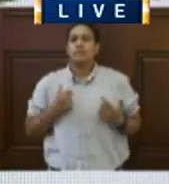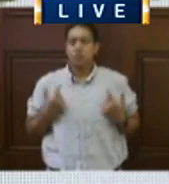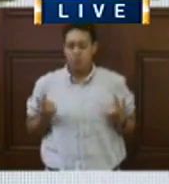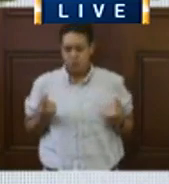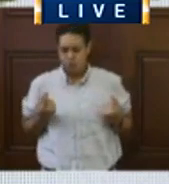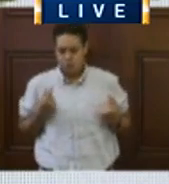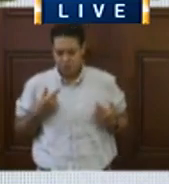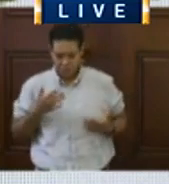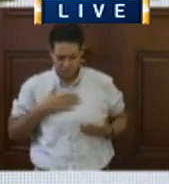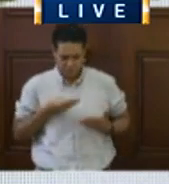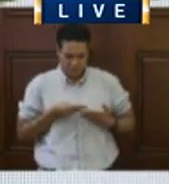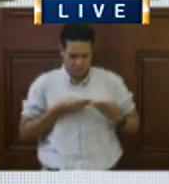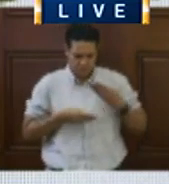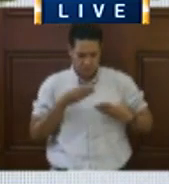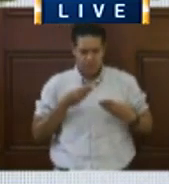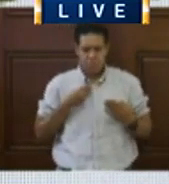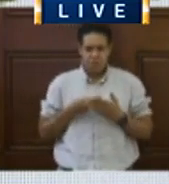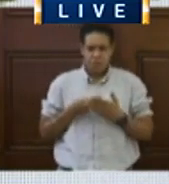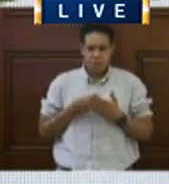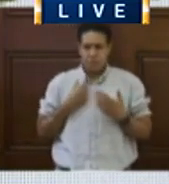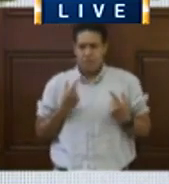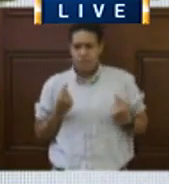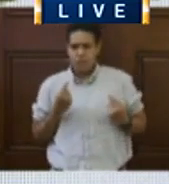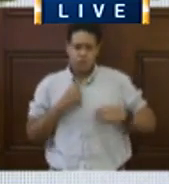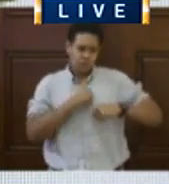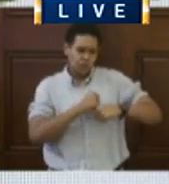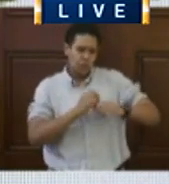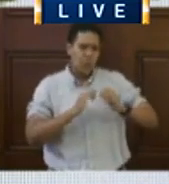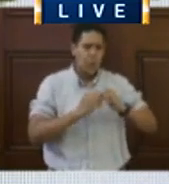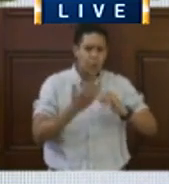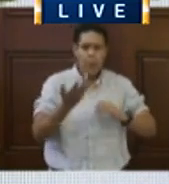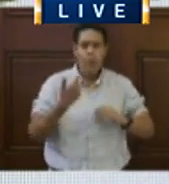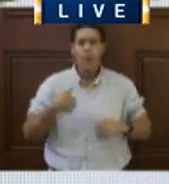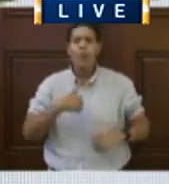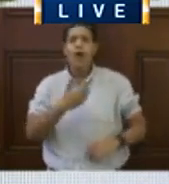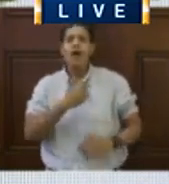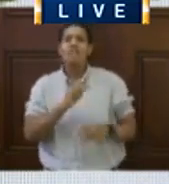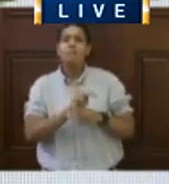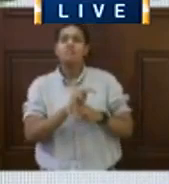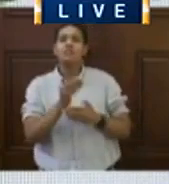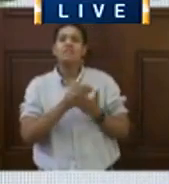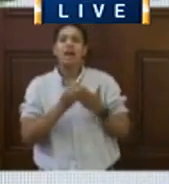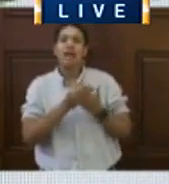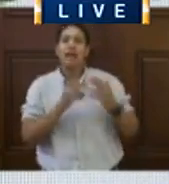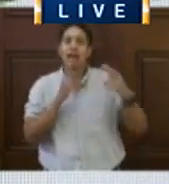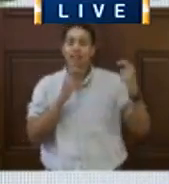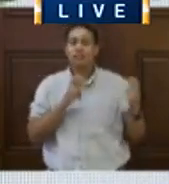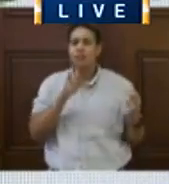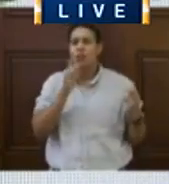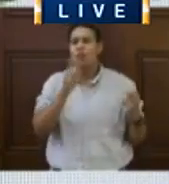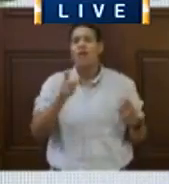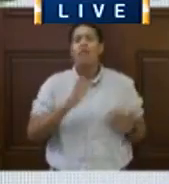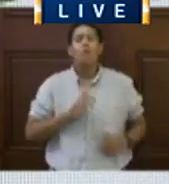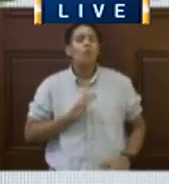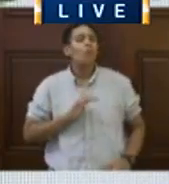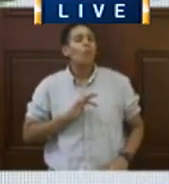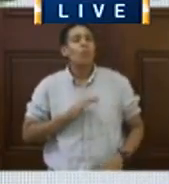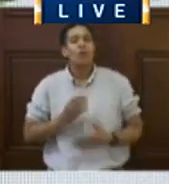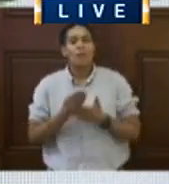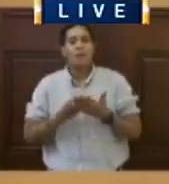economic security. And we have the Minister of Finance, who gave an excellent budget